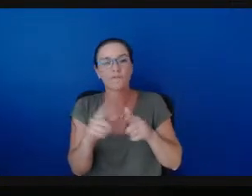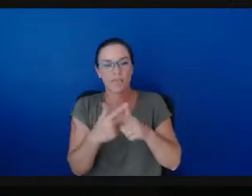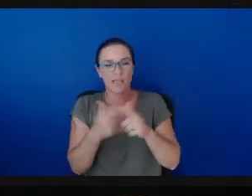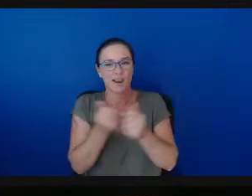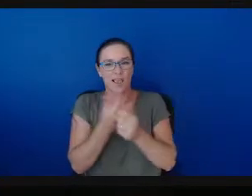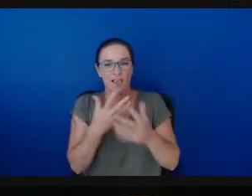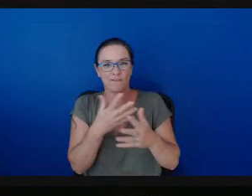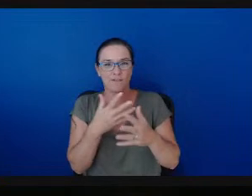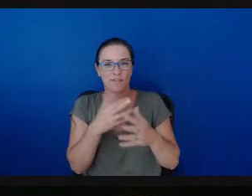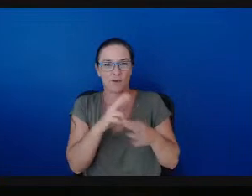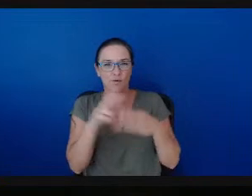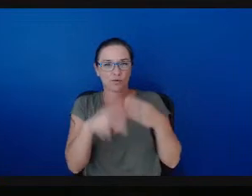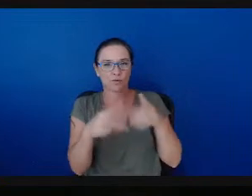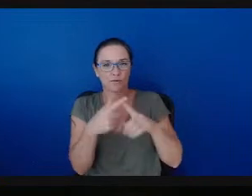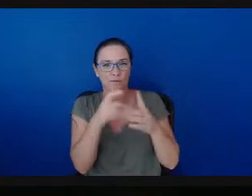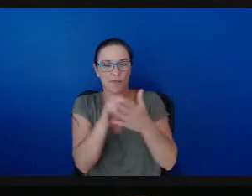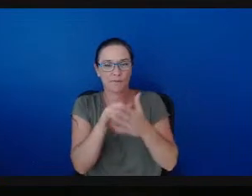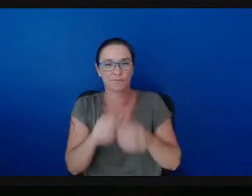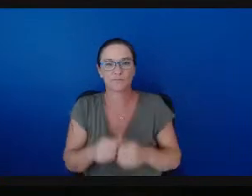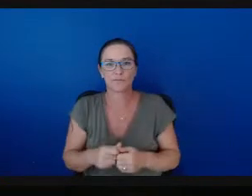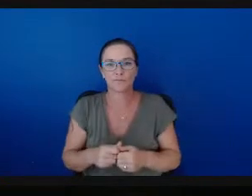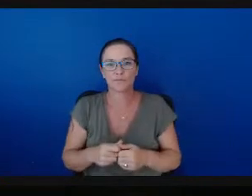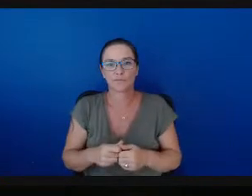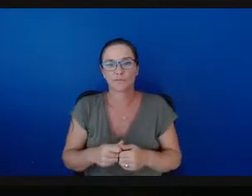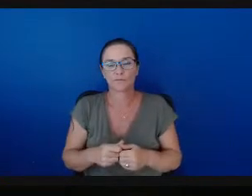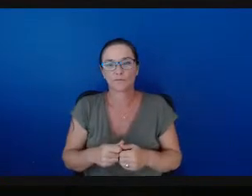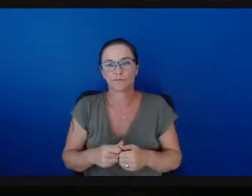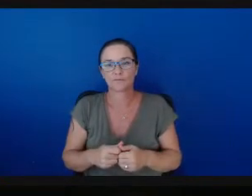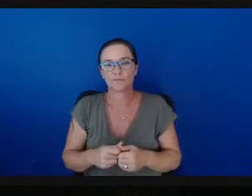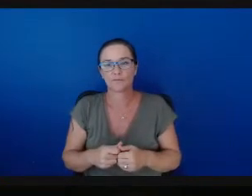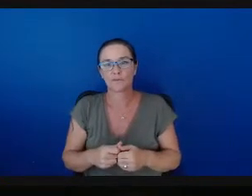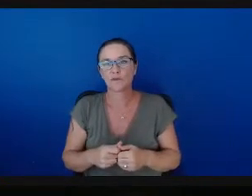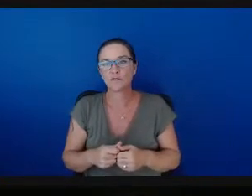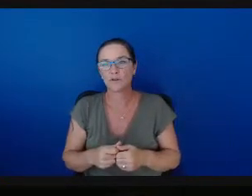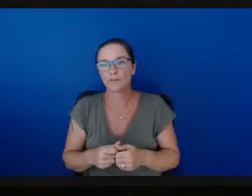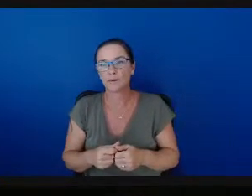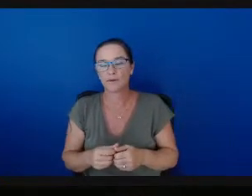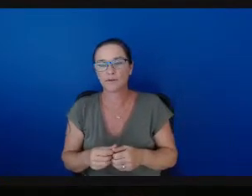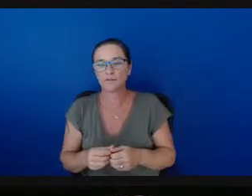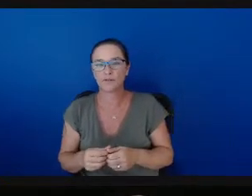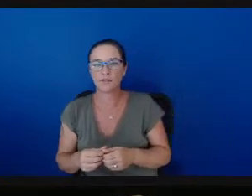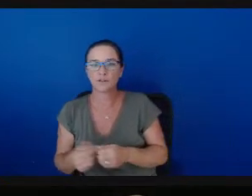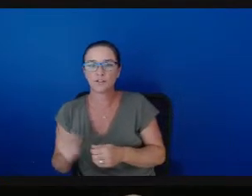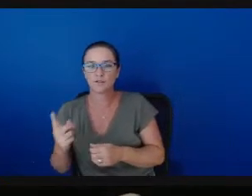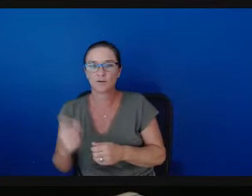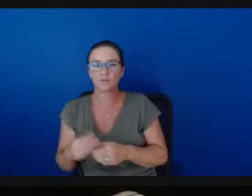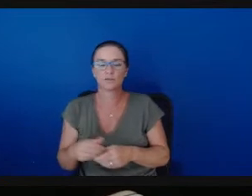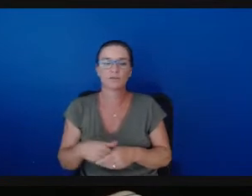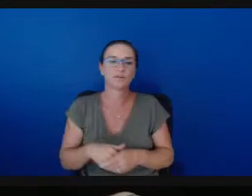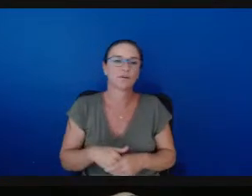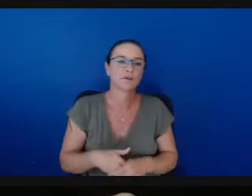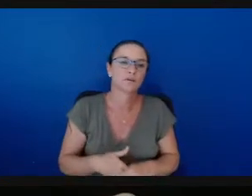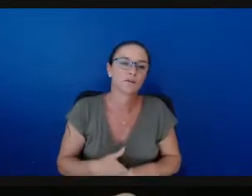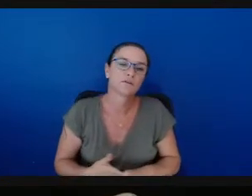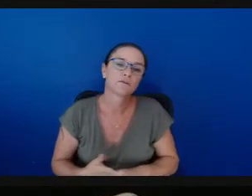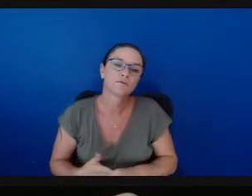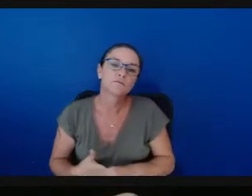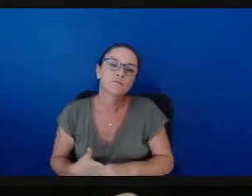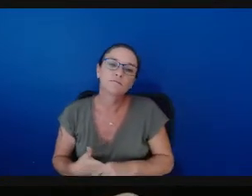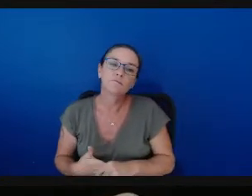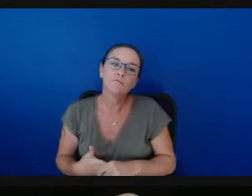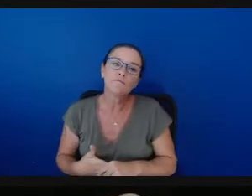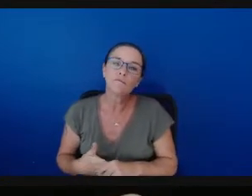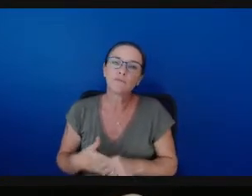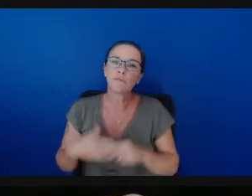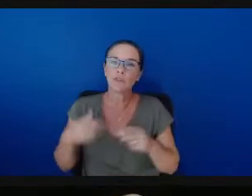And even that a little bit further is, we've been talking about this since before Mauna Loa, that the magma supply from depth seems to be above